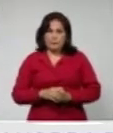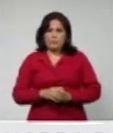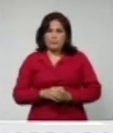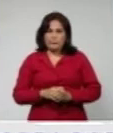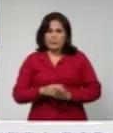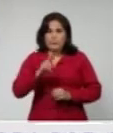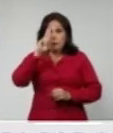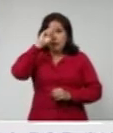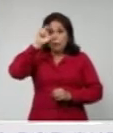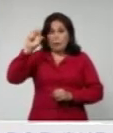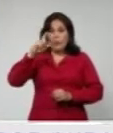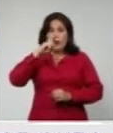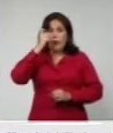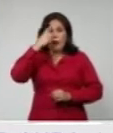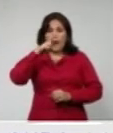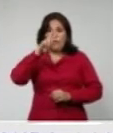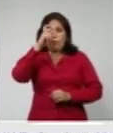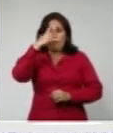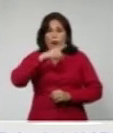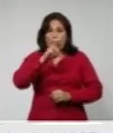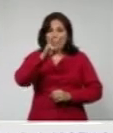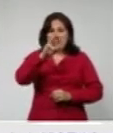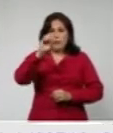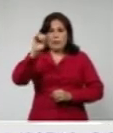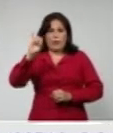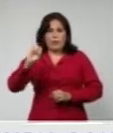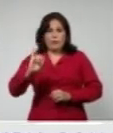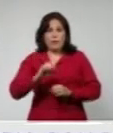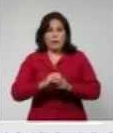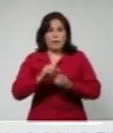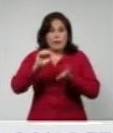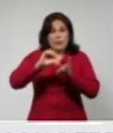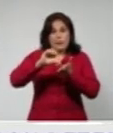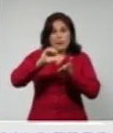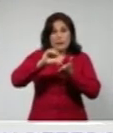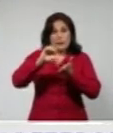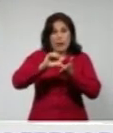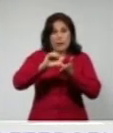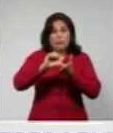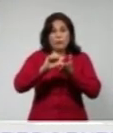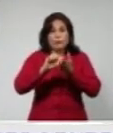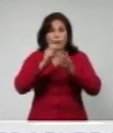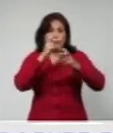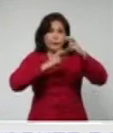217 in Havana's, 98 in Villa Claras,